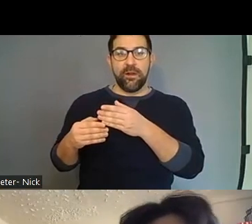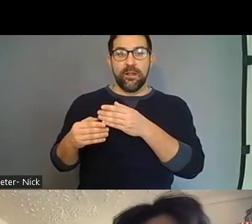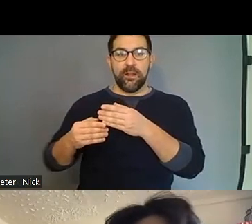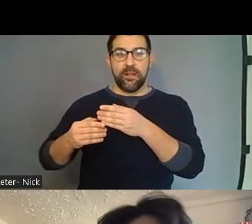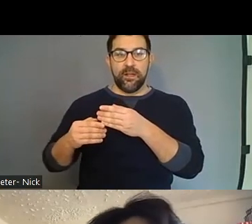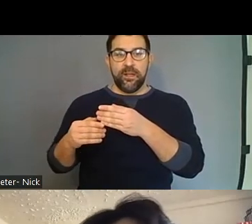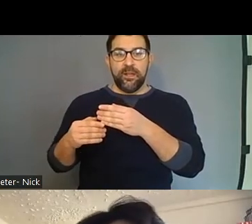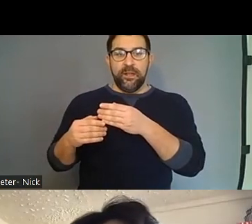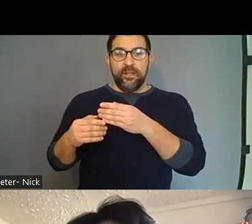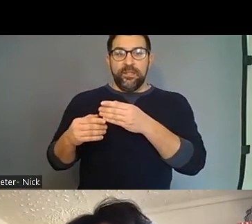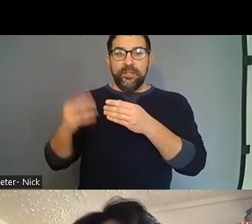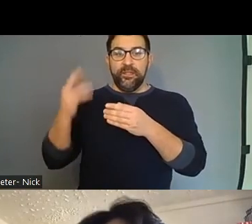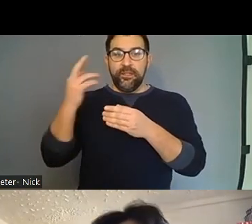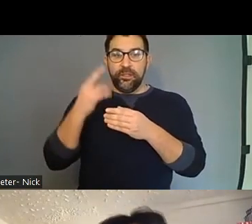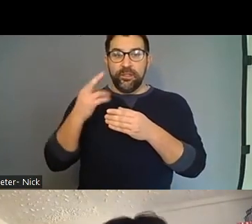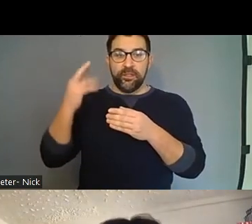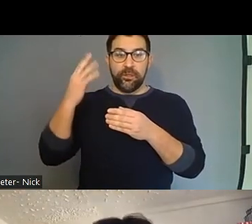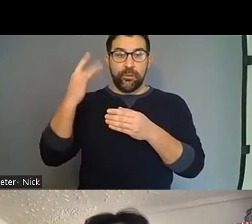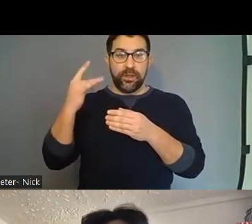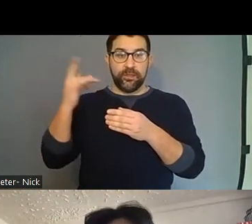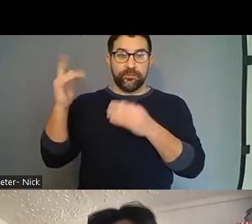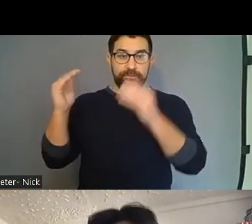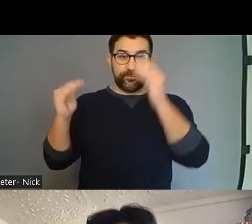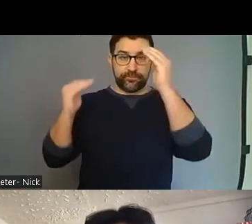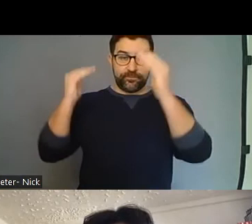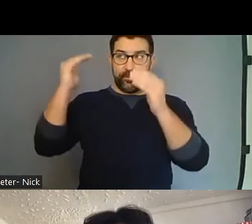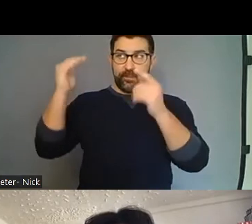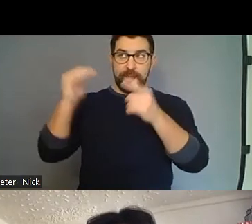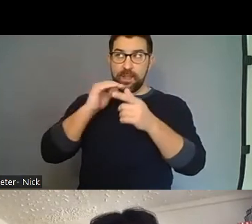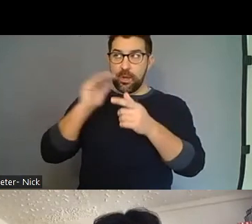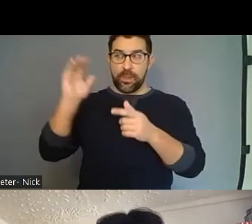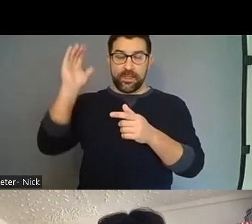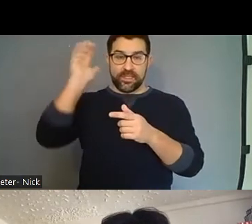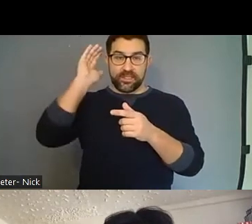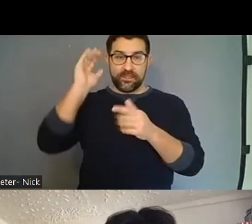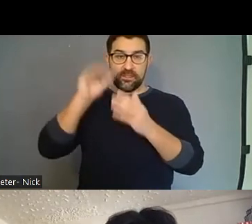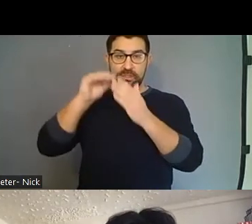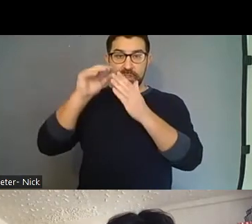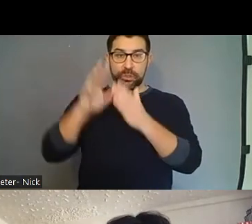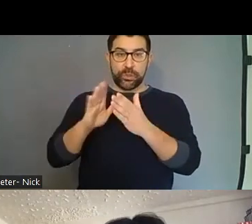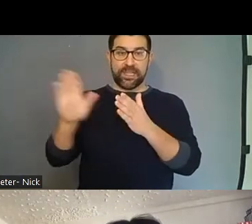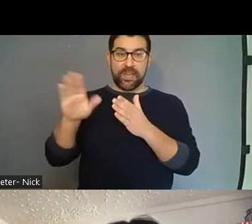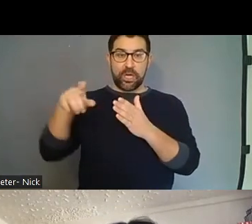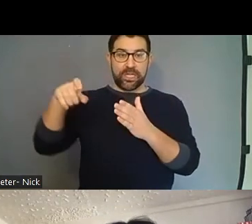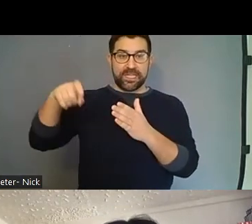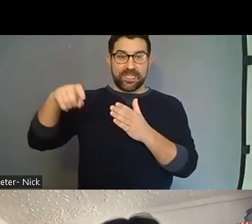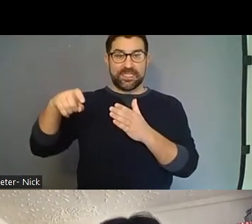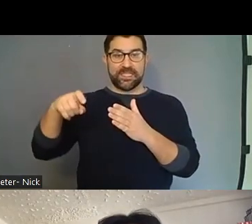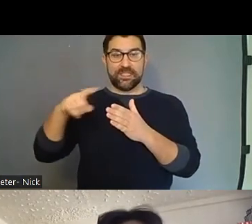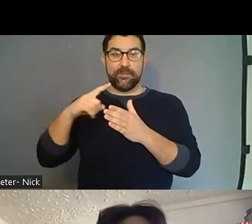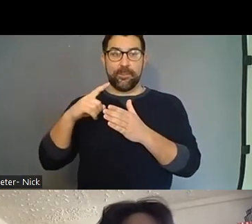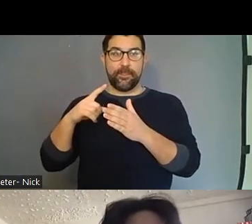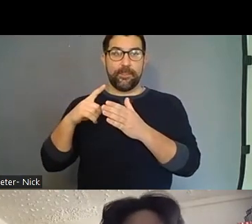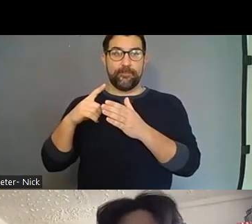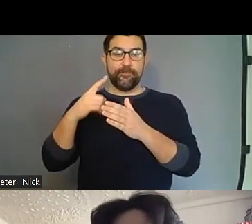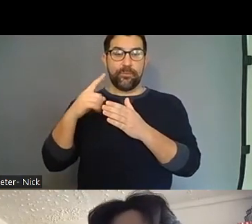the reason why that adults often don't listen to students and their needs, particularly when it comes to